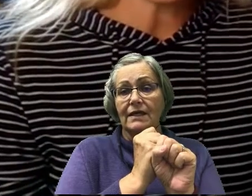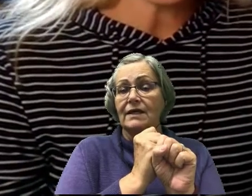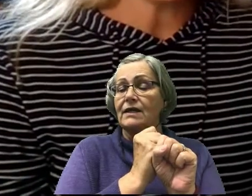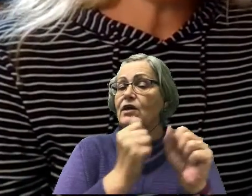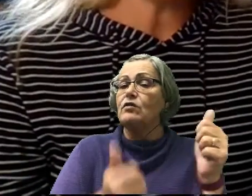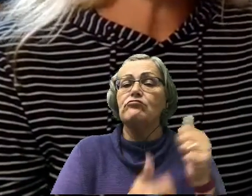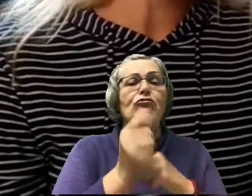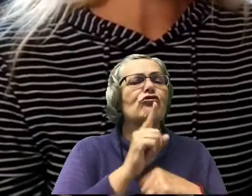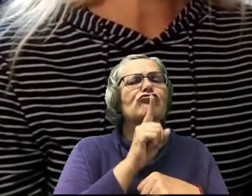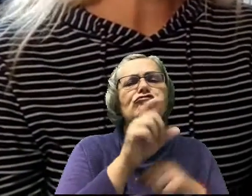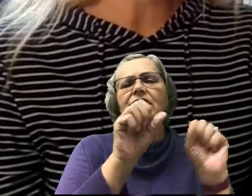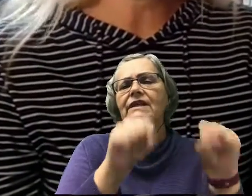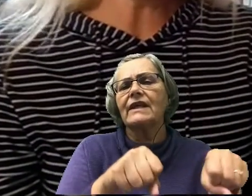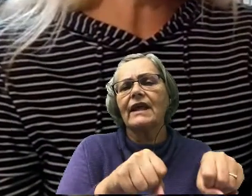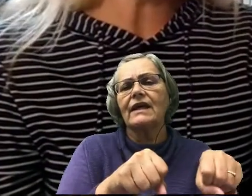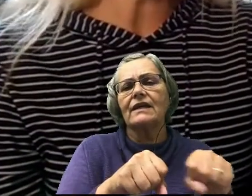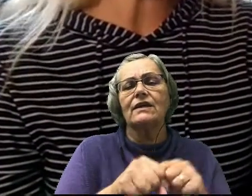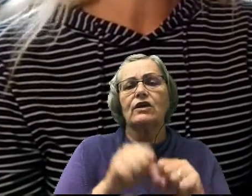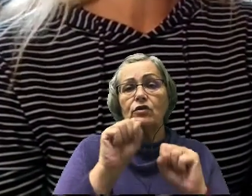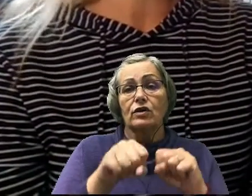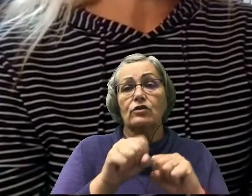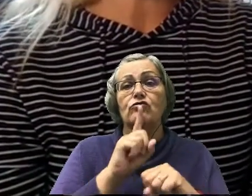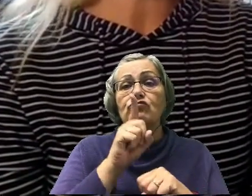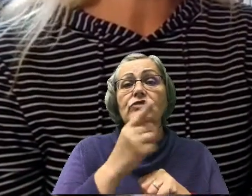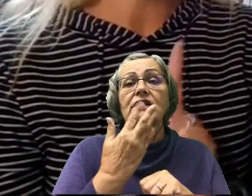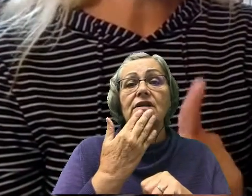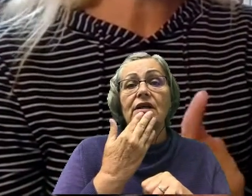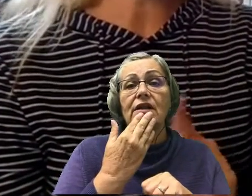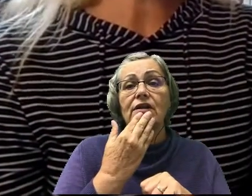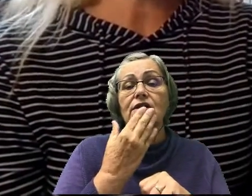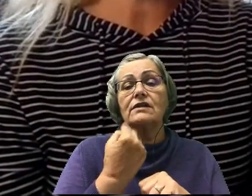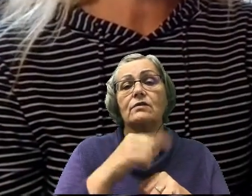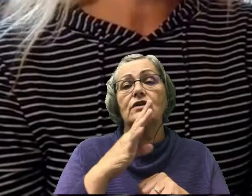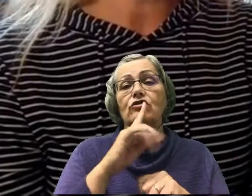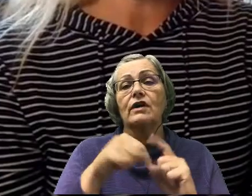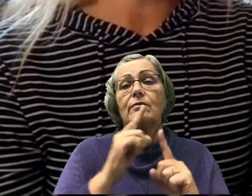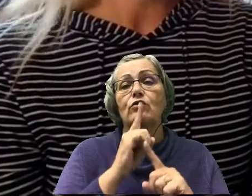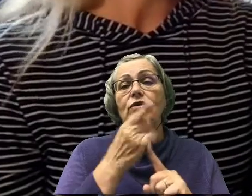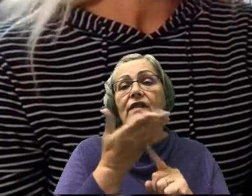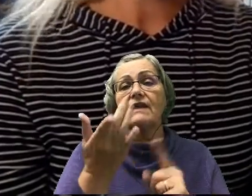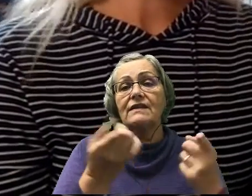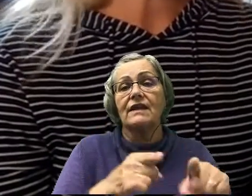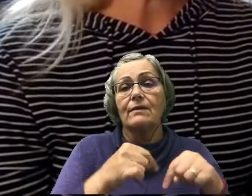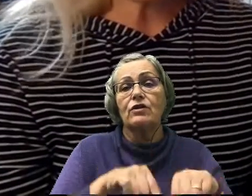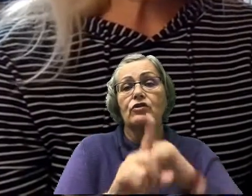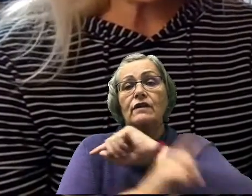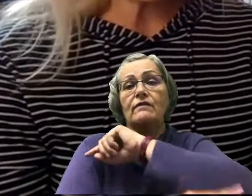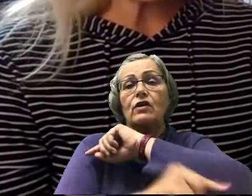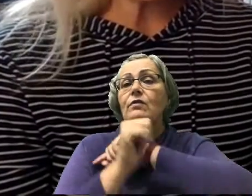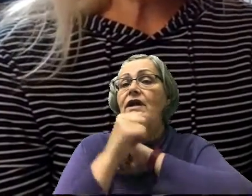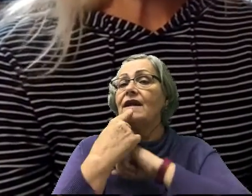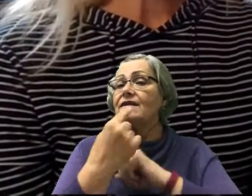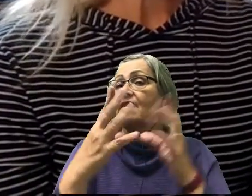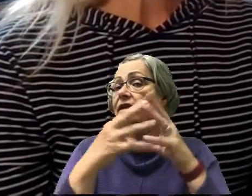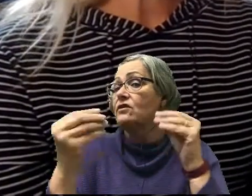as we can, meaning we're going to use real colors and we're going to talk about real things that happen in fall. We're not telling a